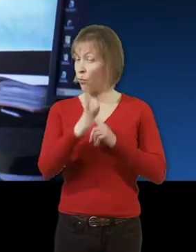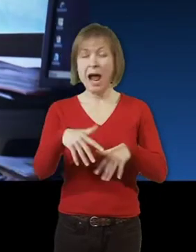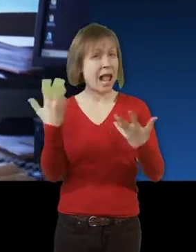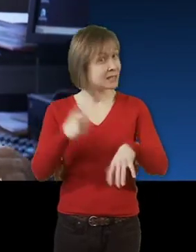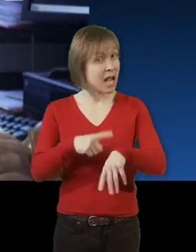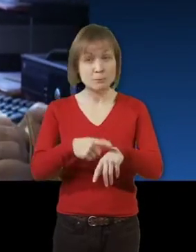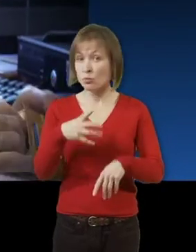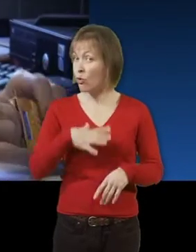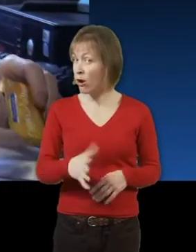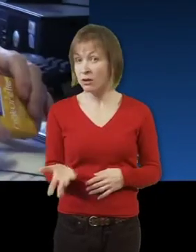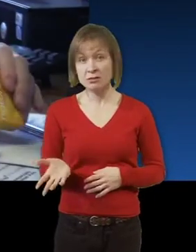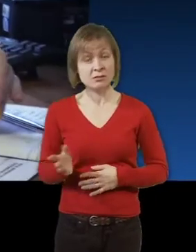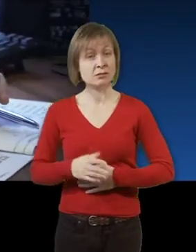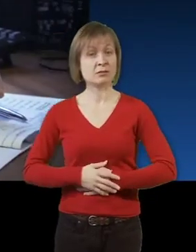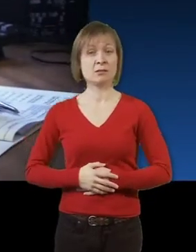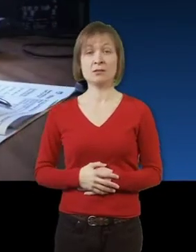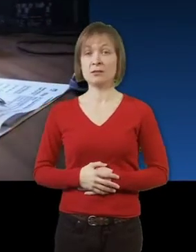You can go to them whenever you want.